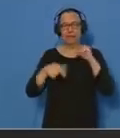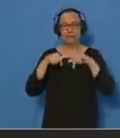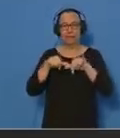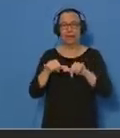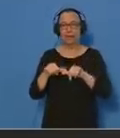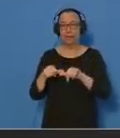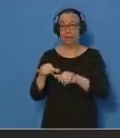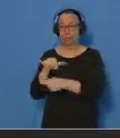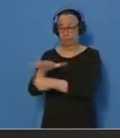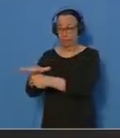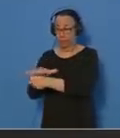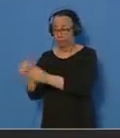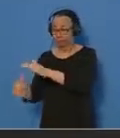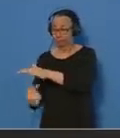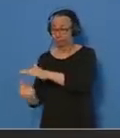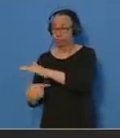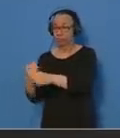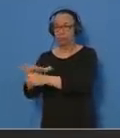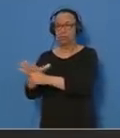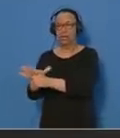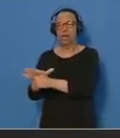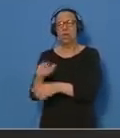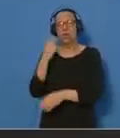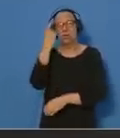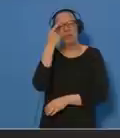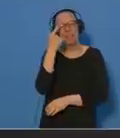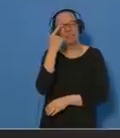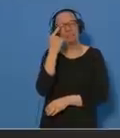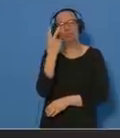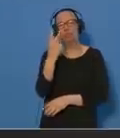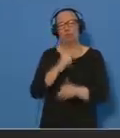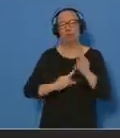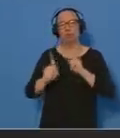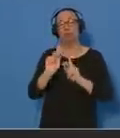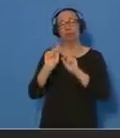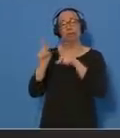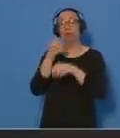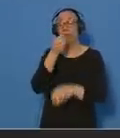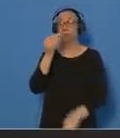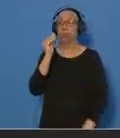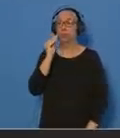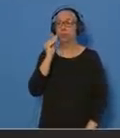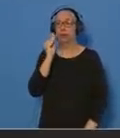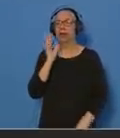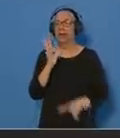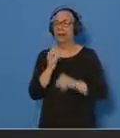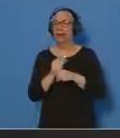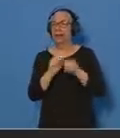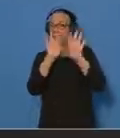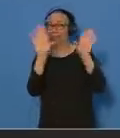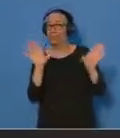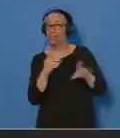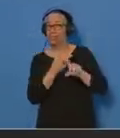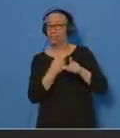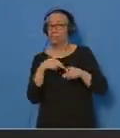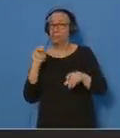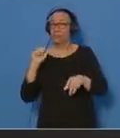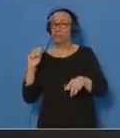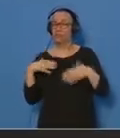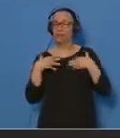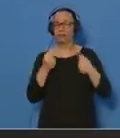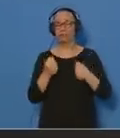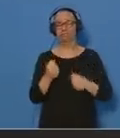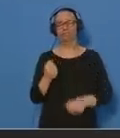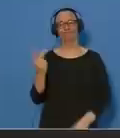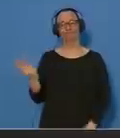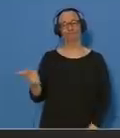are, I think, 2 people that indeed went home. I'll get the clarification from the Minister of Health. There were 2 people that went home. They obviously will be